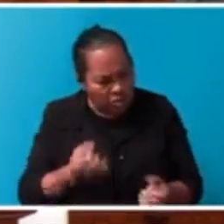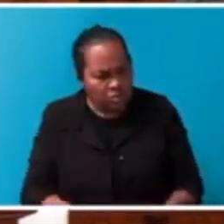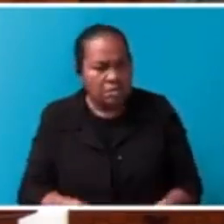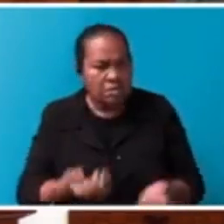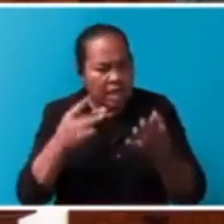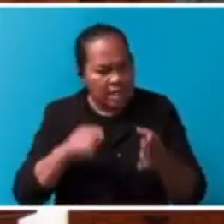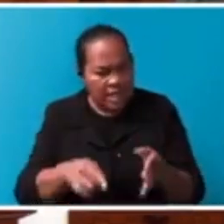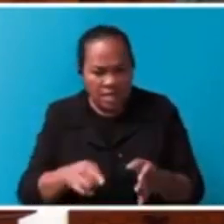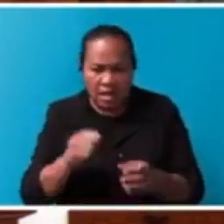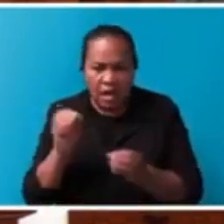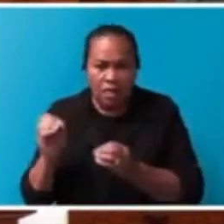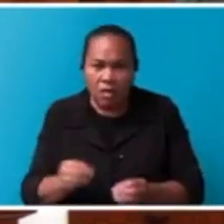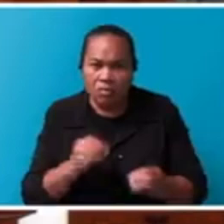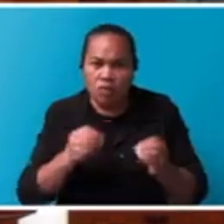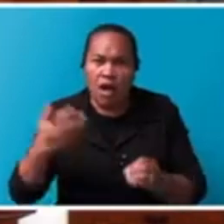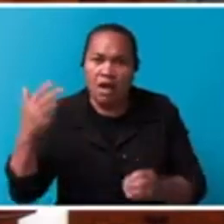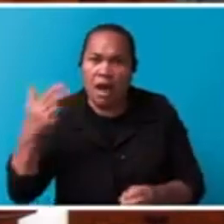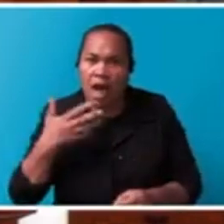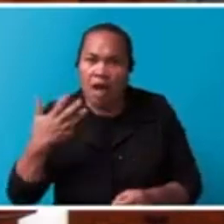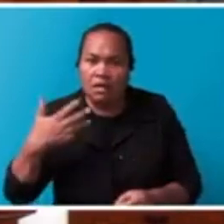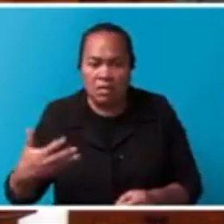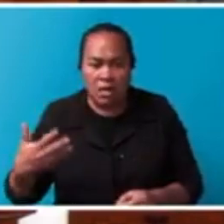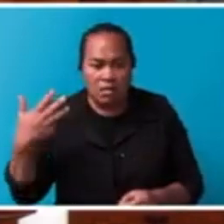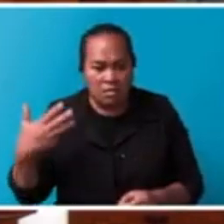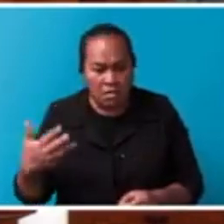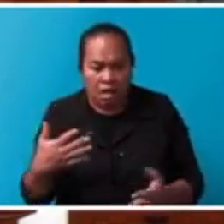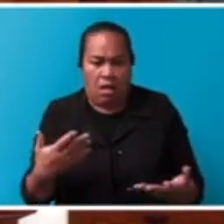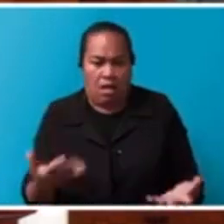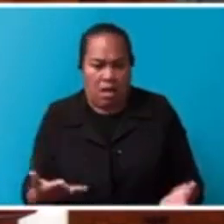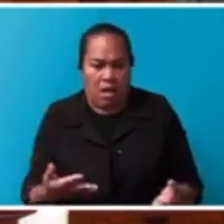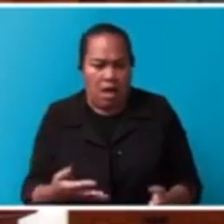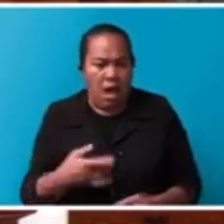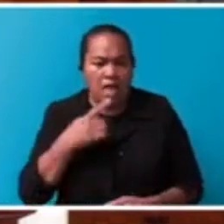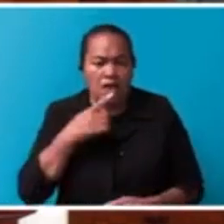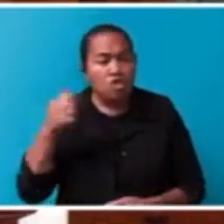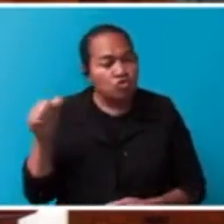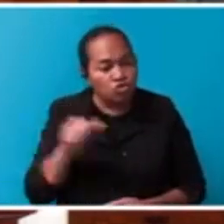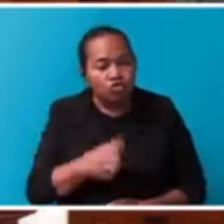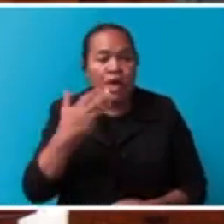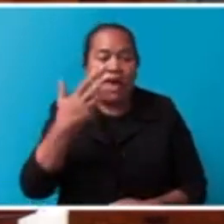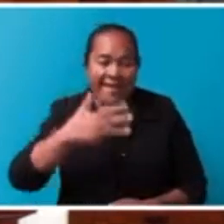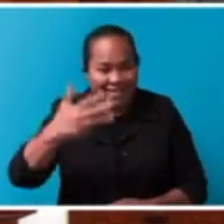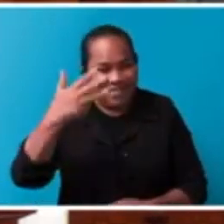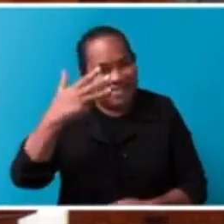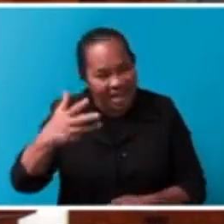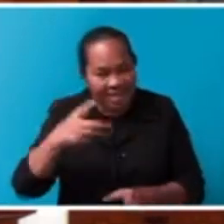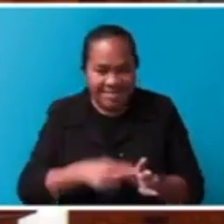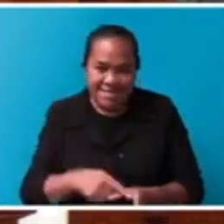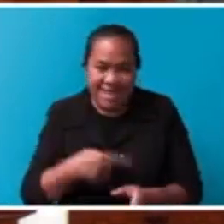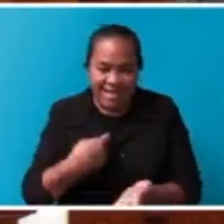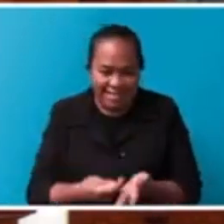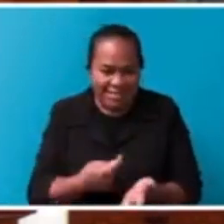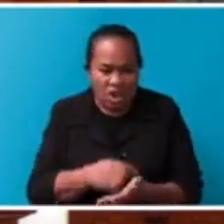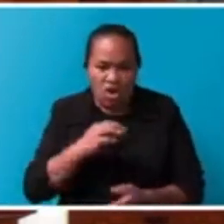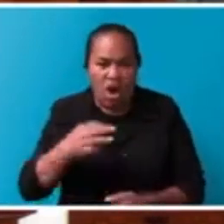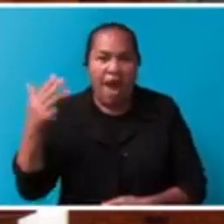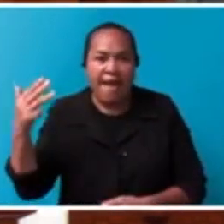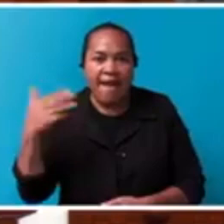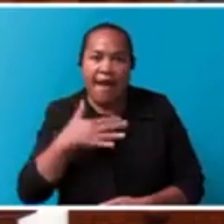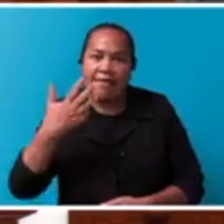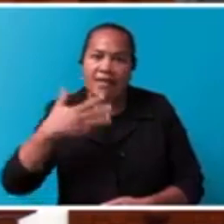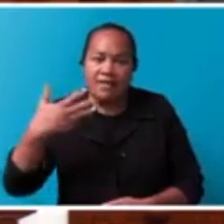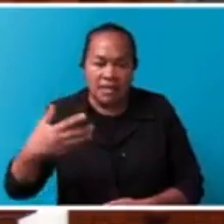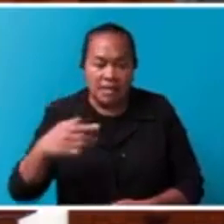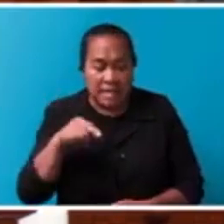arrangement and issue new 99-year lease to residents. I wish to emphasize that